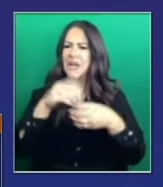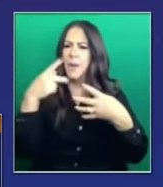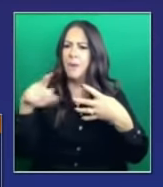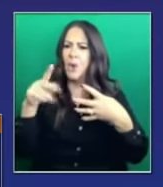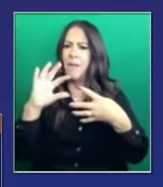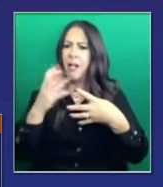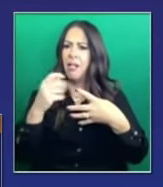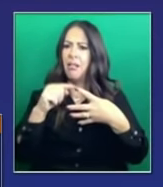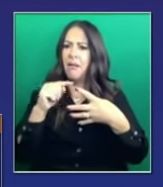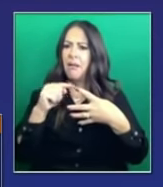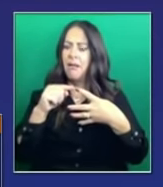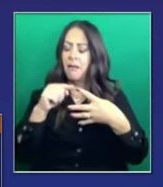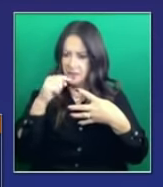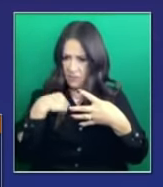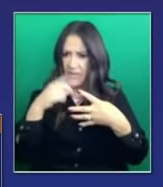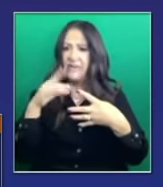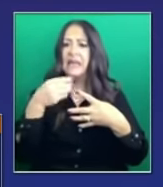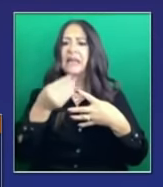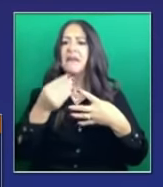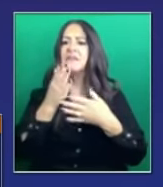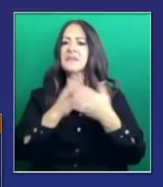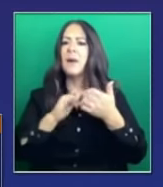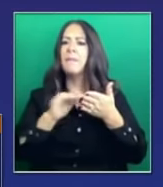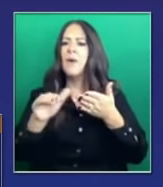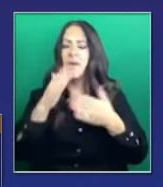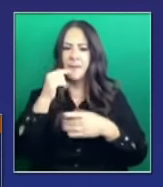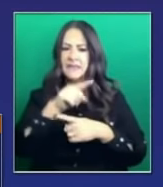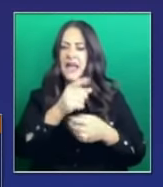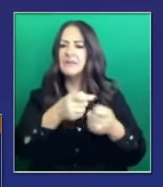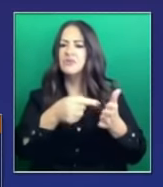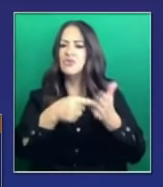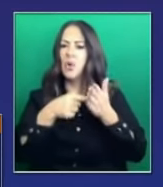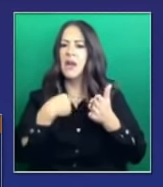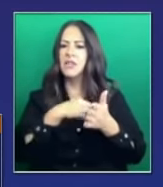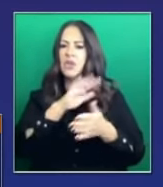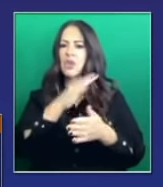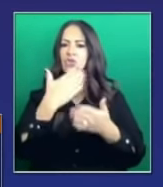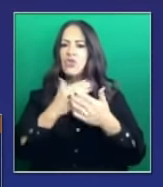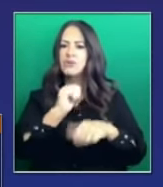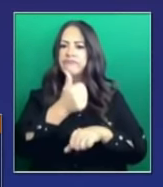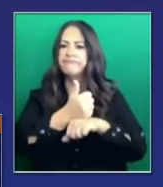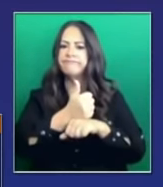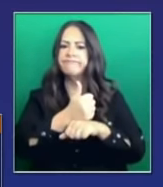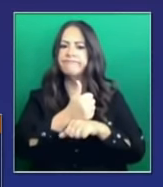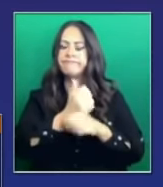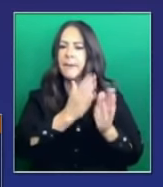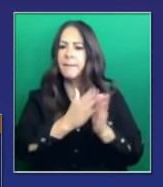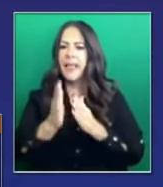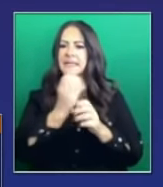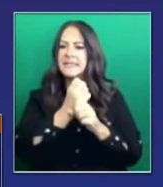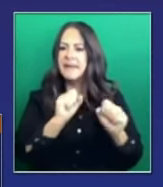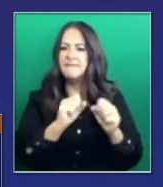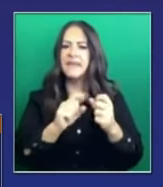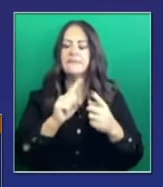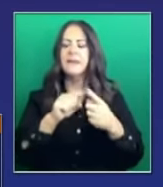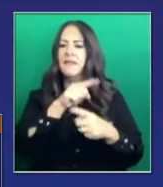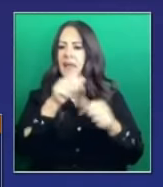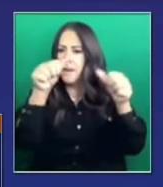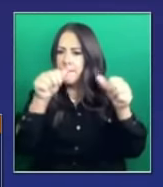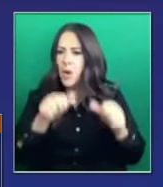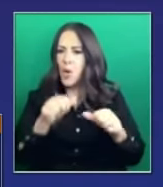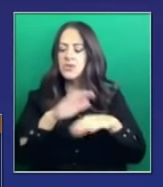had laid out a number of months ago. These schools have an obligation to create safety plans, post them online, work with parent